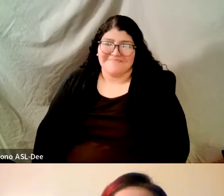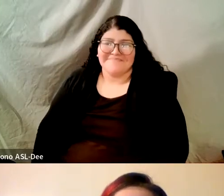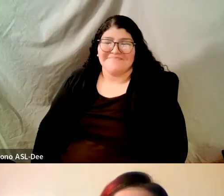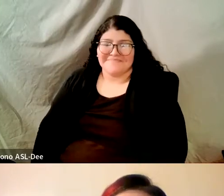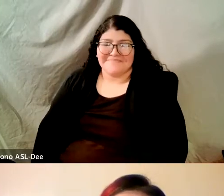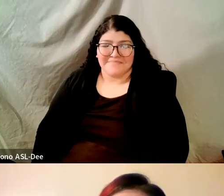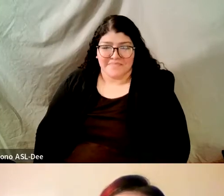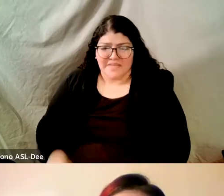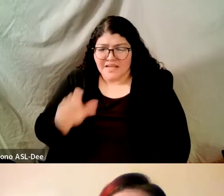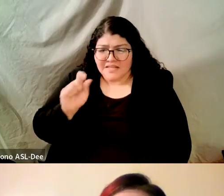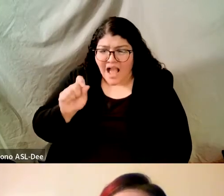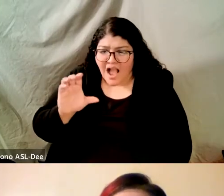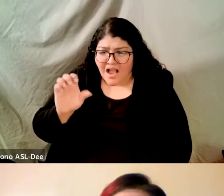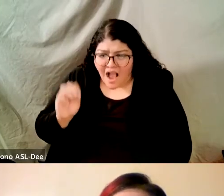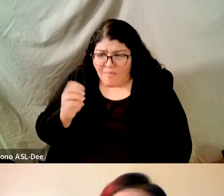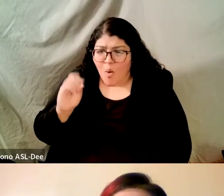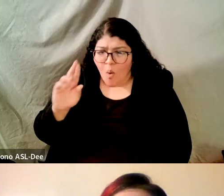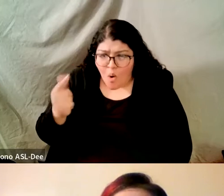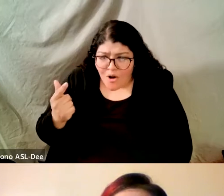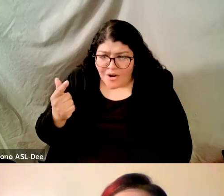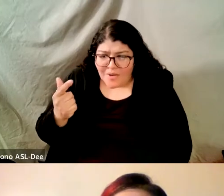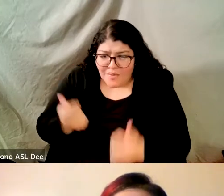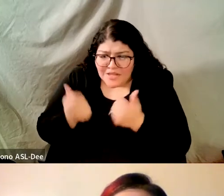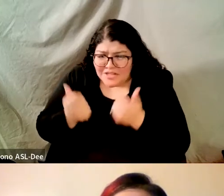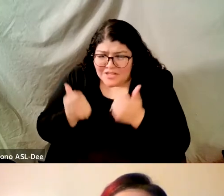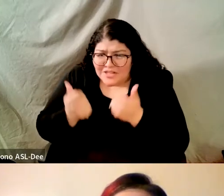Is it .com or .org?